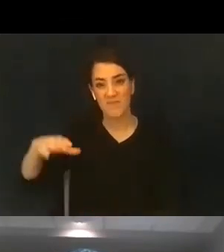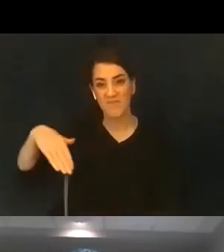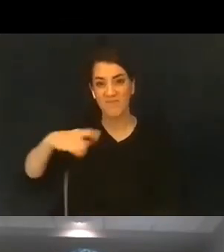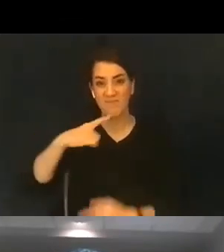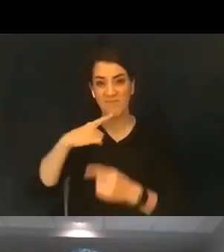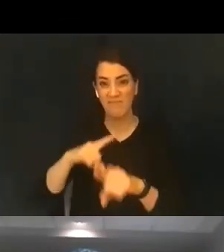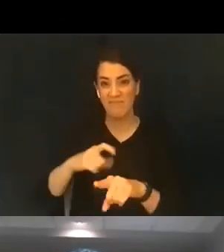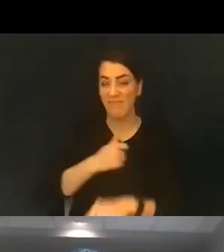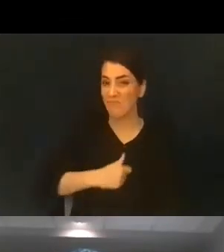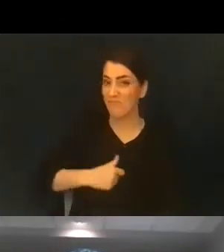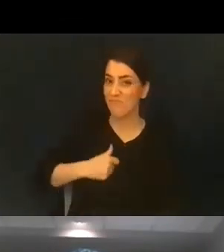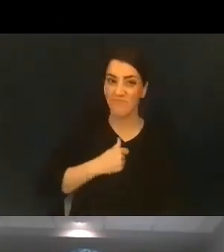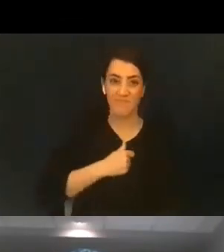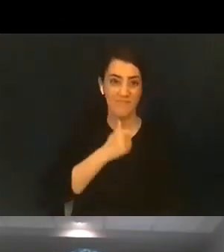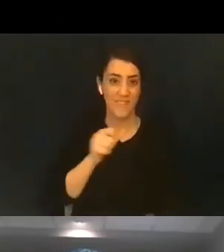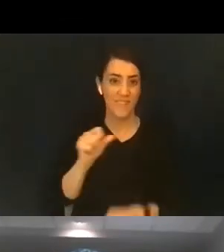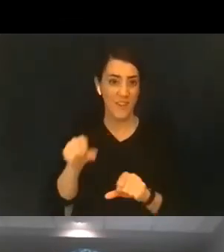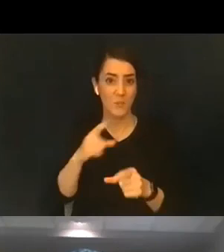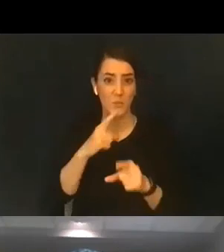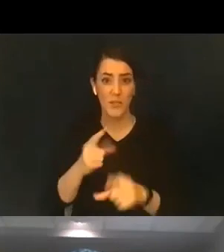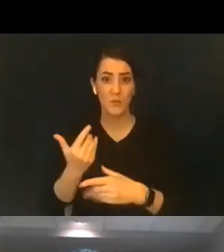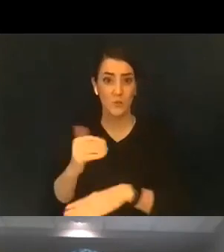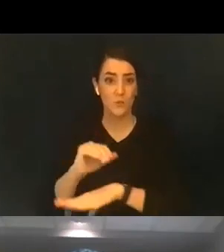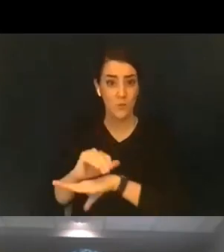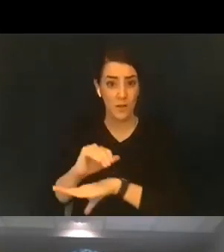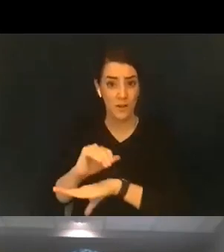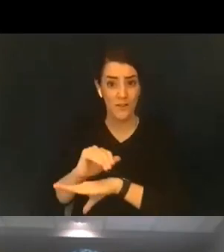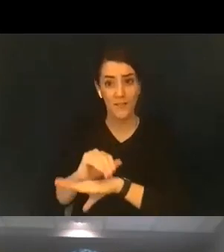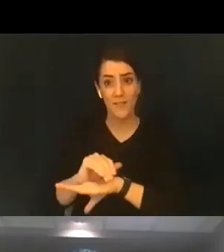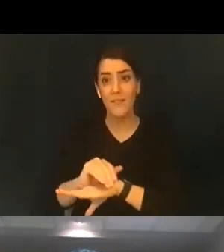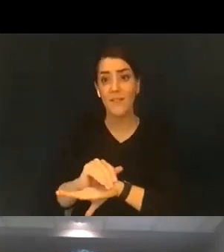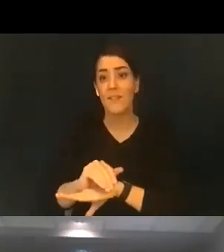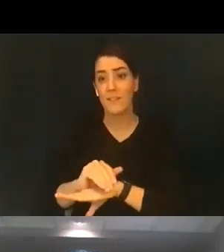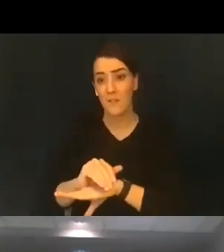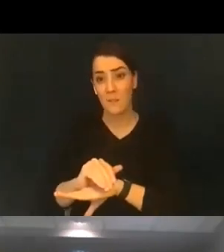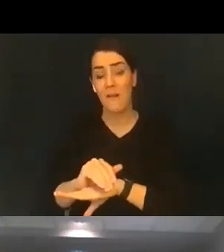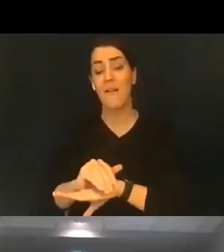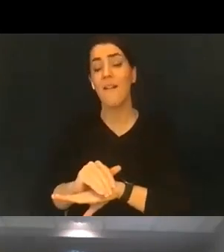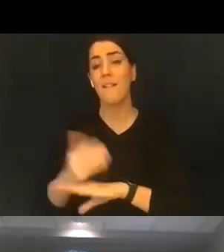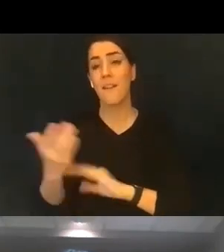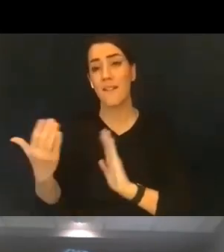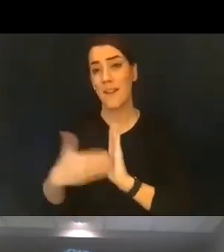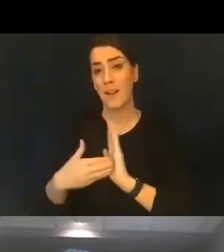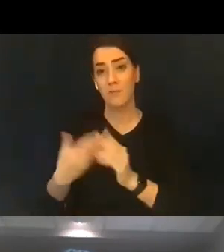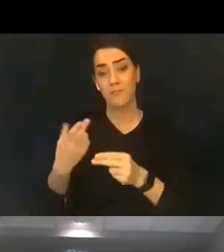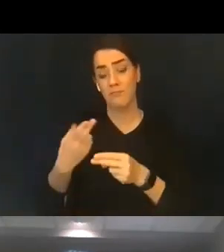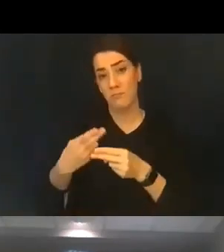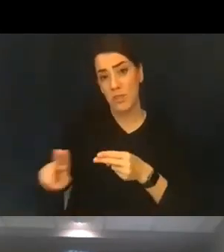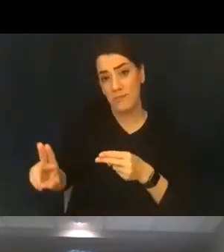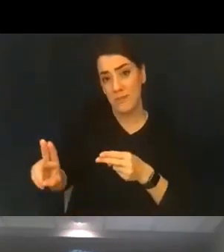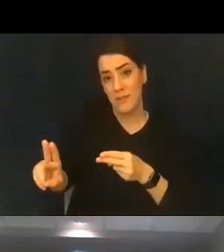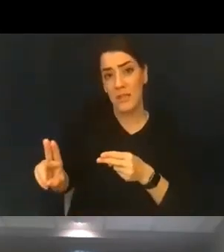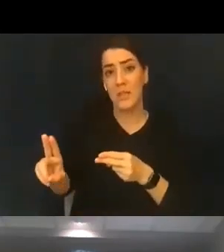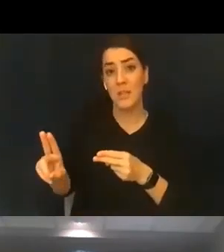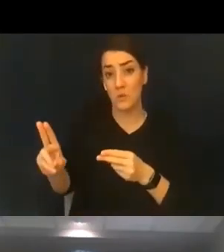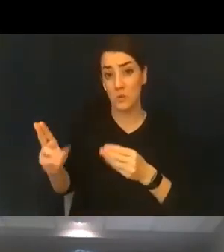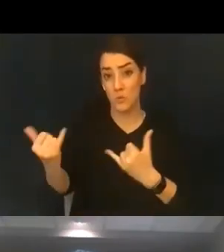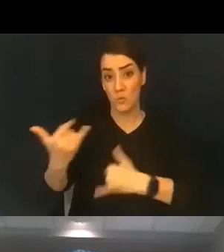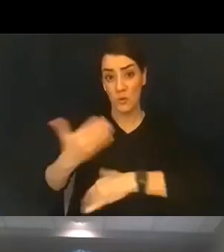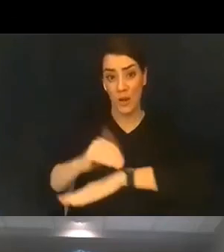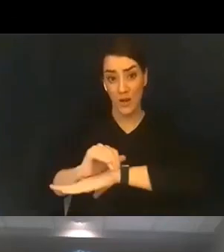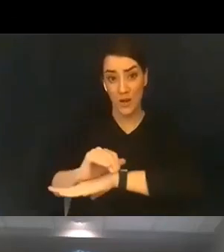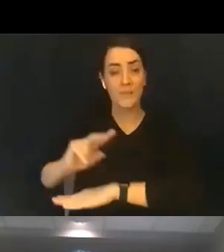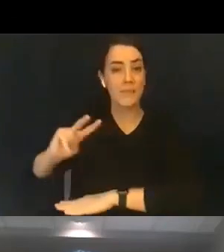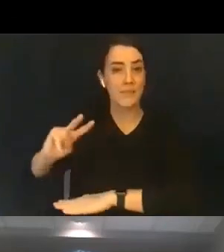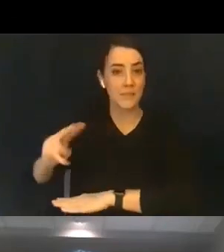apologize that we didn't get to those. I will say just briefly, this is the second conversation in a series